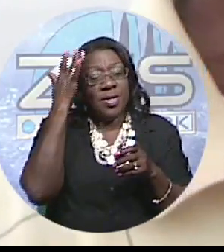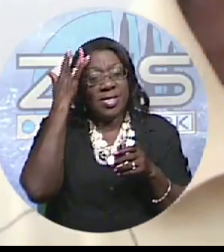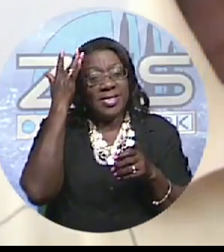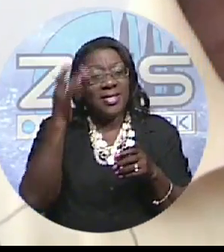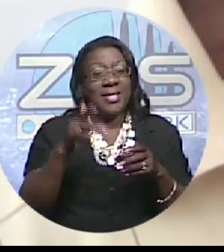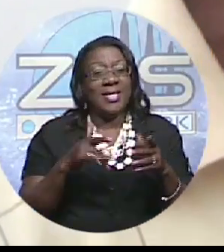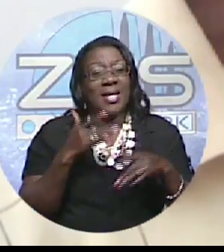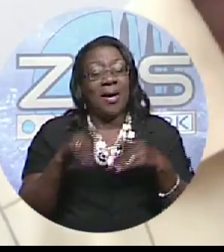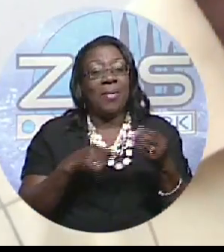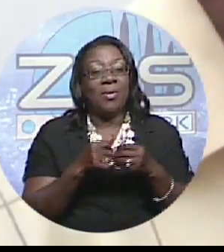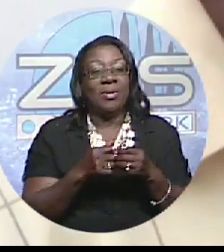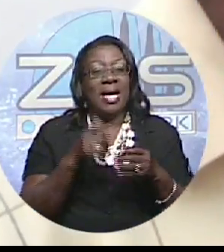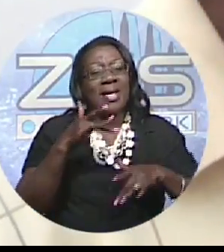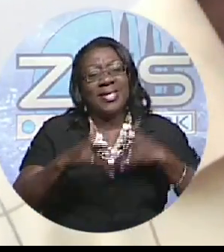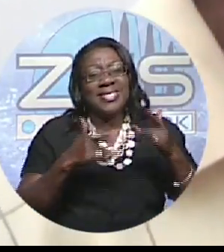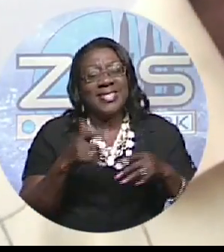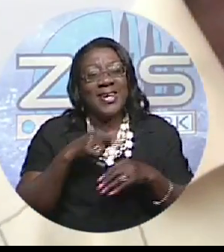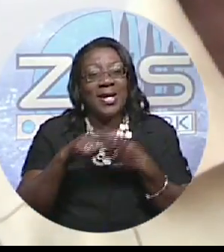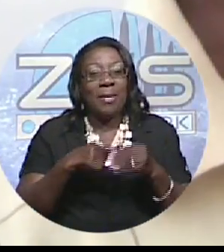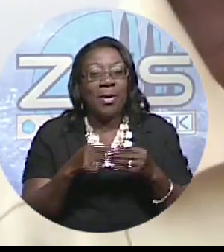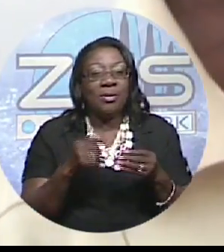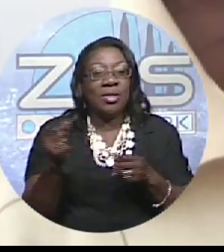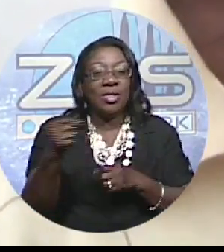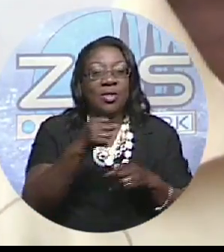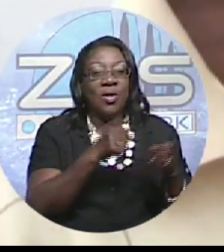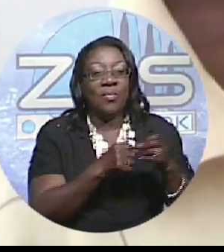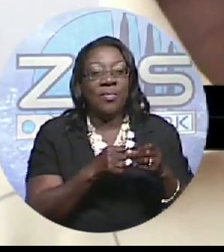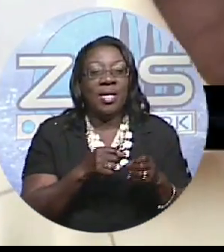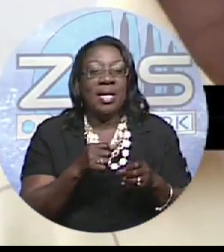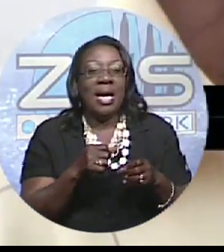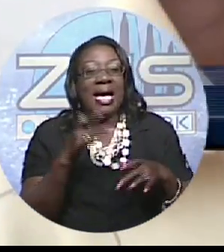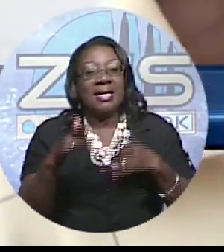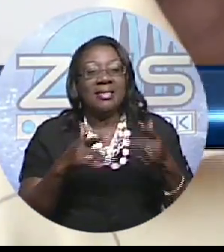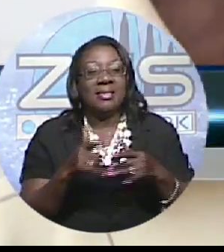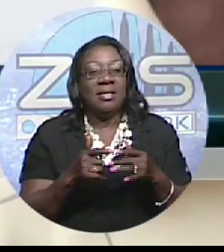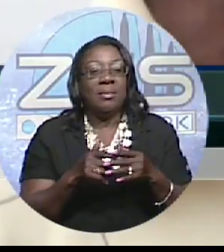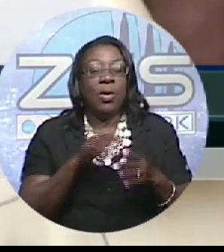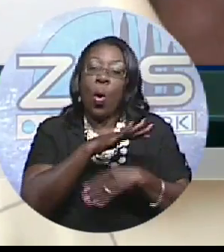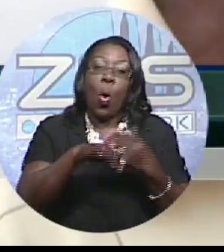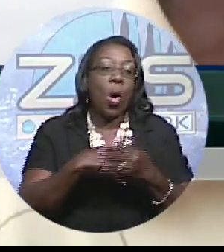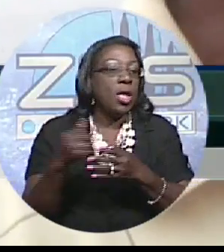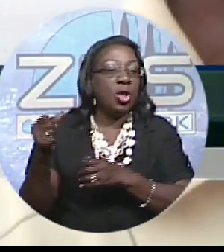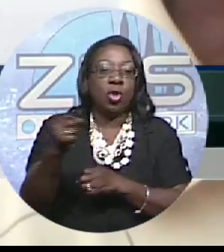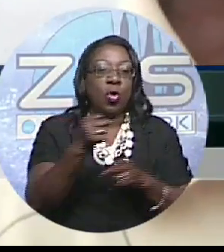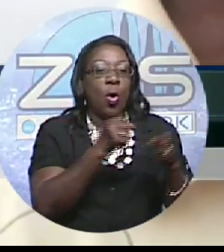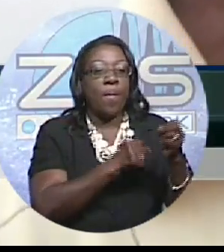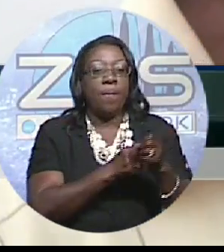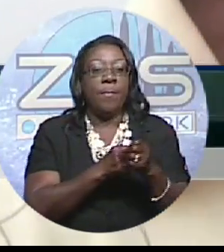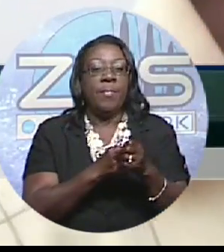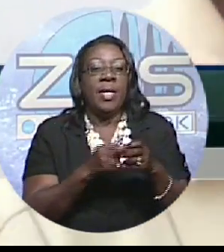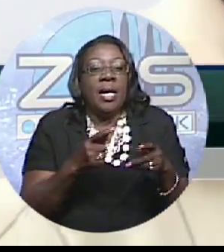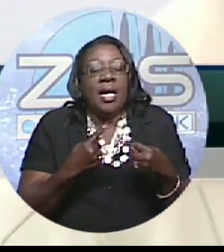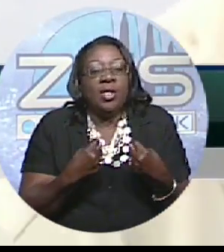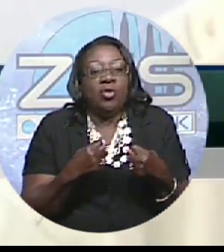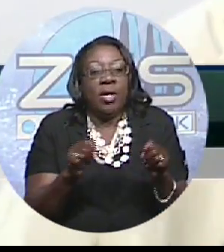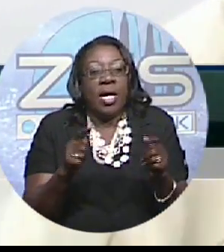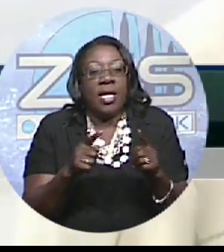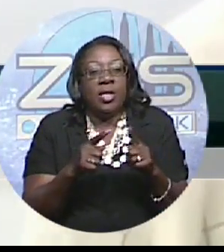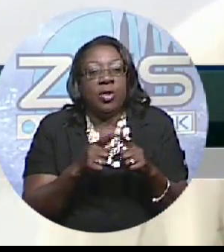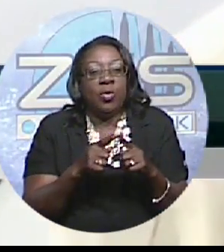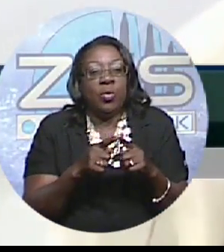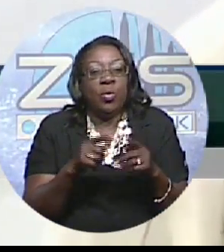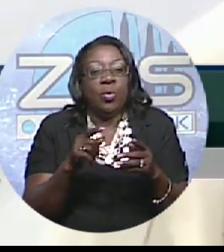you preparing for it? Well, I'm concerned about all storm. And I tried to prepare